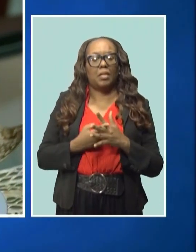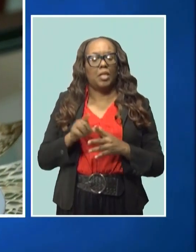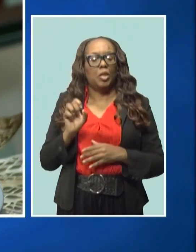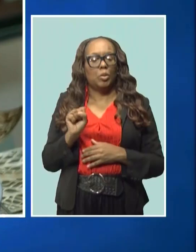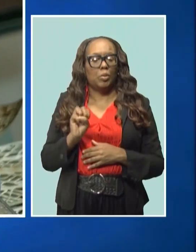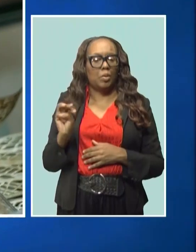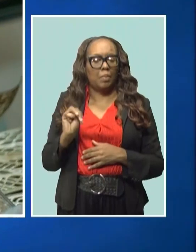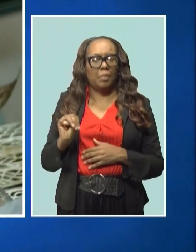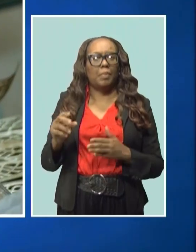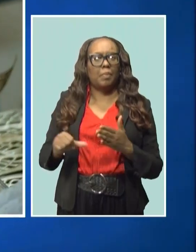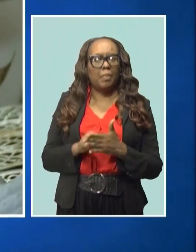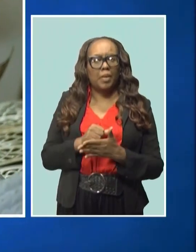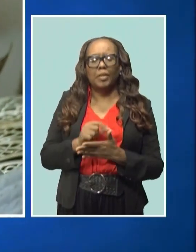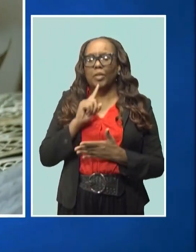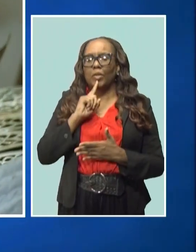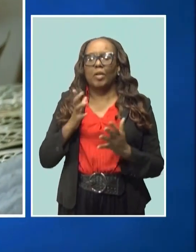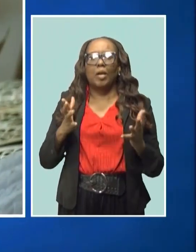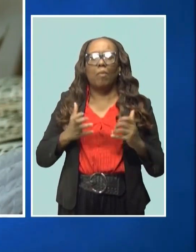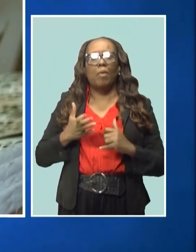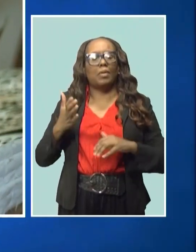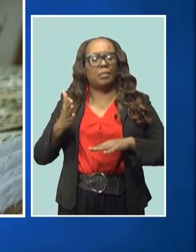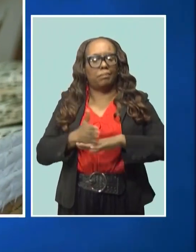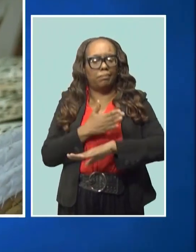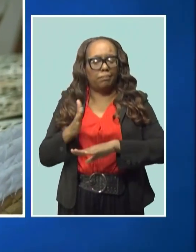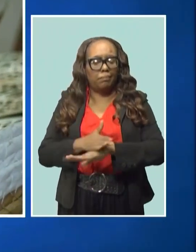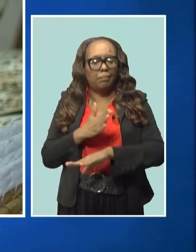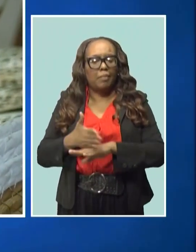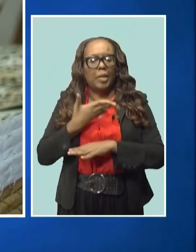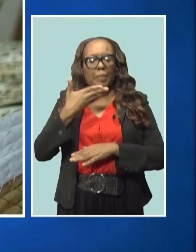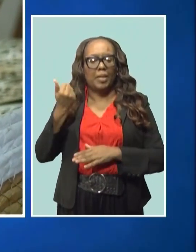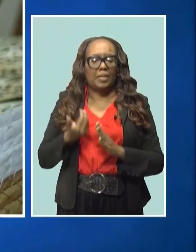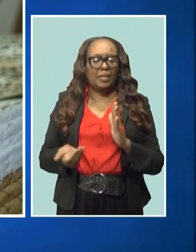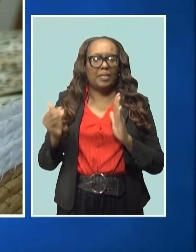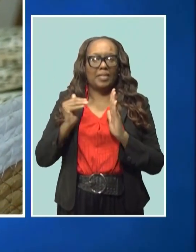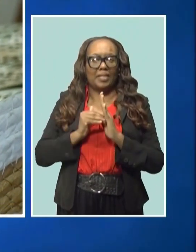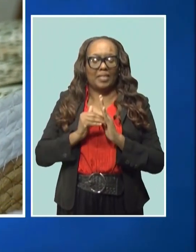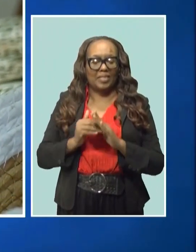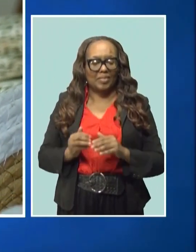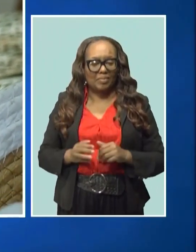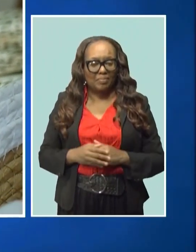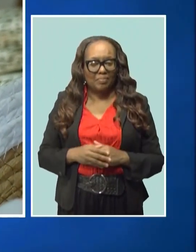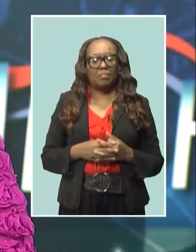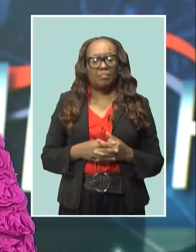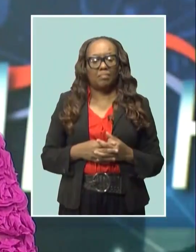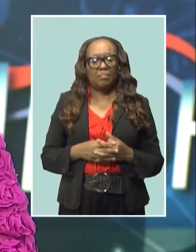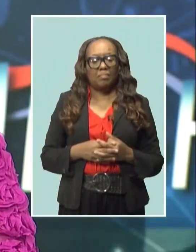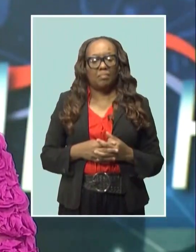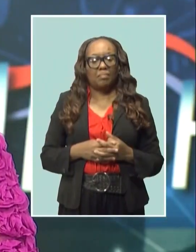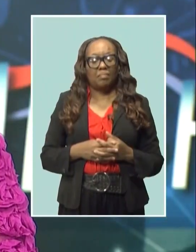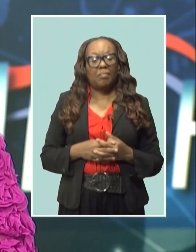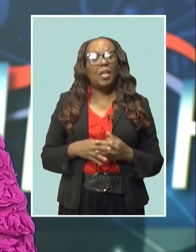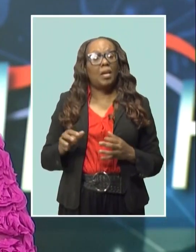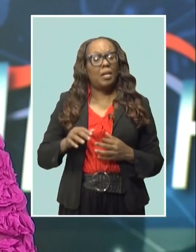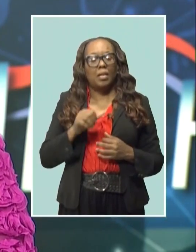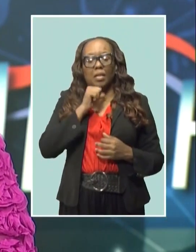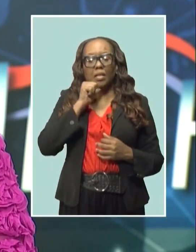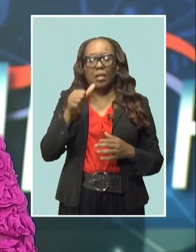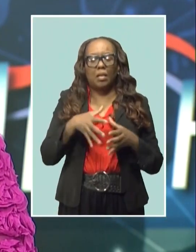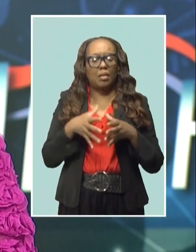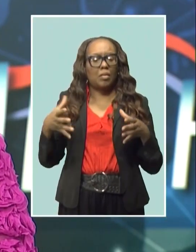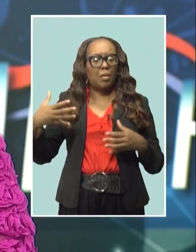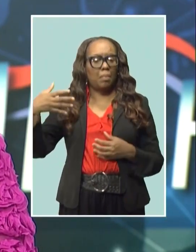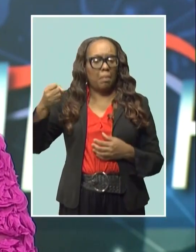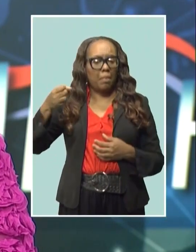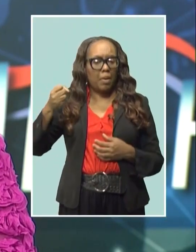also among her immediate plans. Trevor Thorpe for the Yes Business Report. In other business news, the shortage